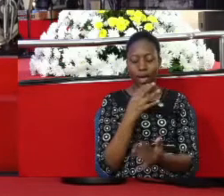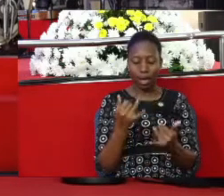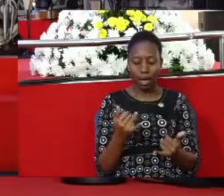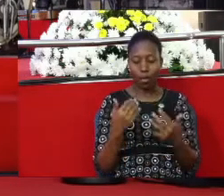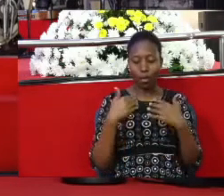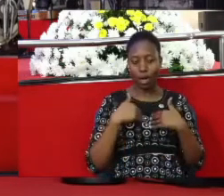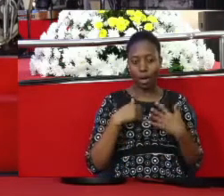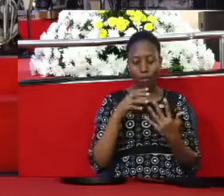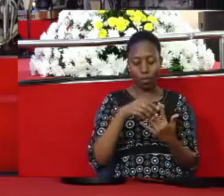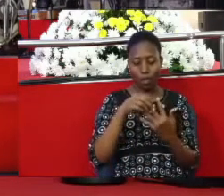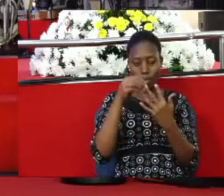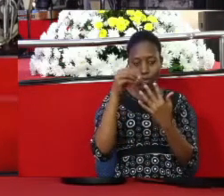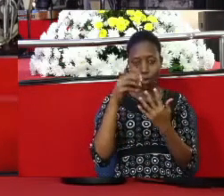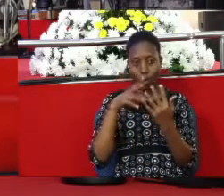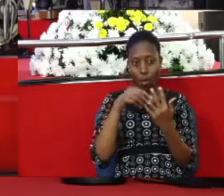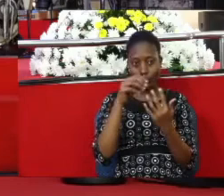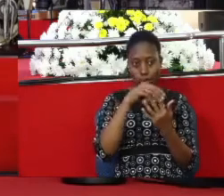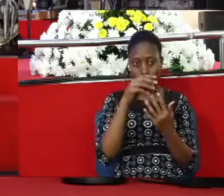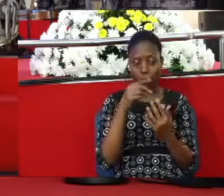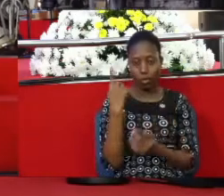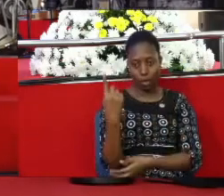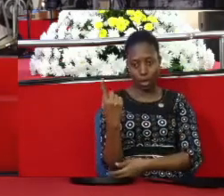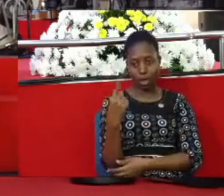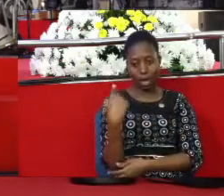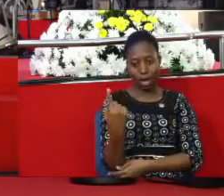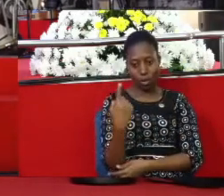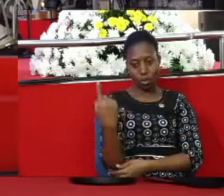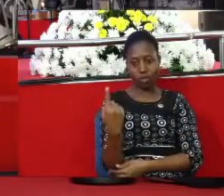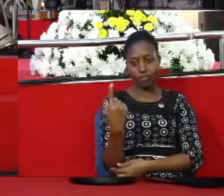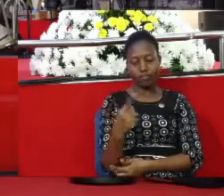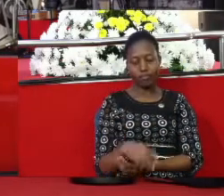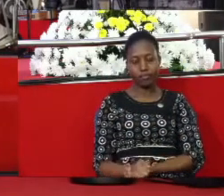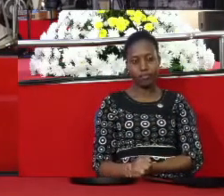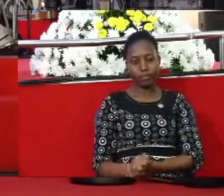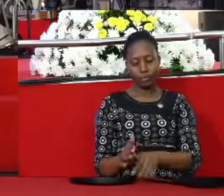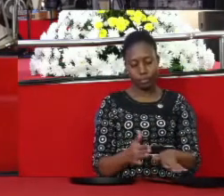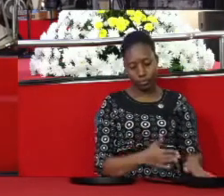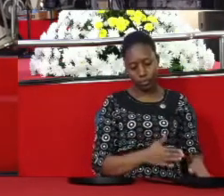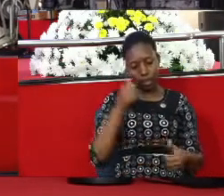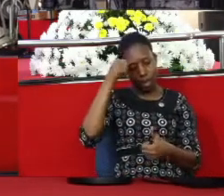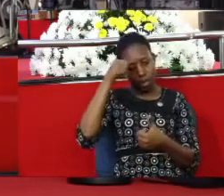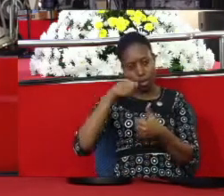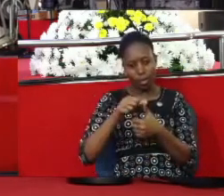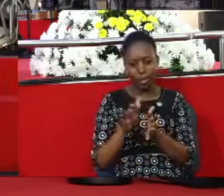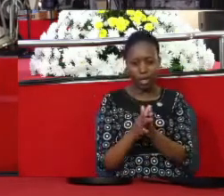I like the alternative. You remember the story of this Maasai from Laikipia?